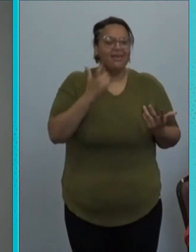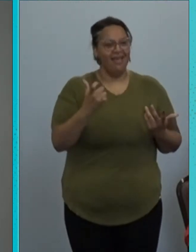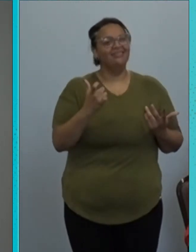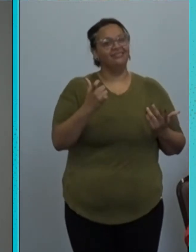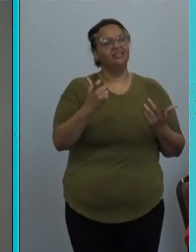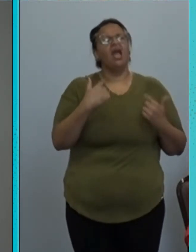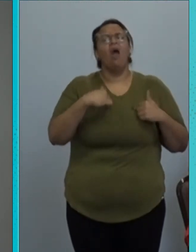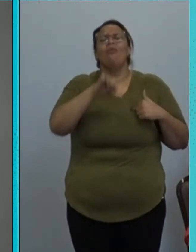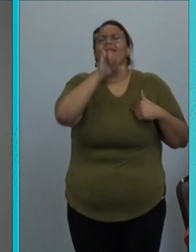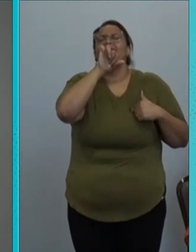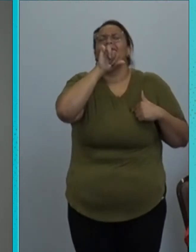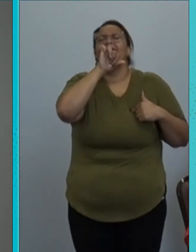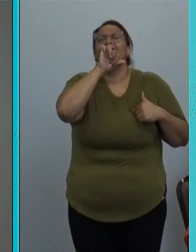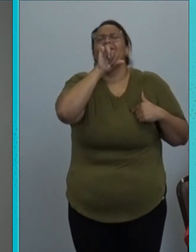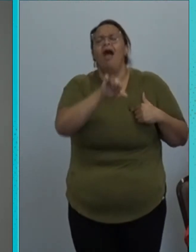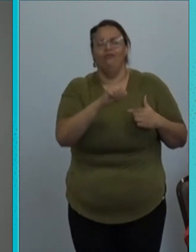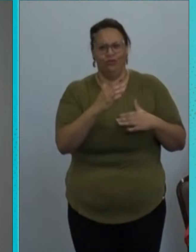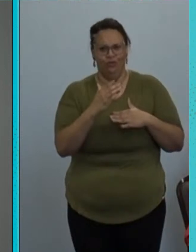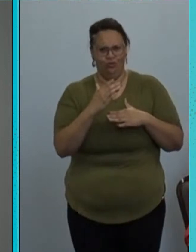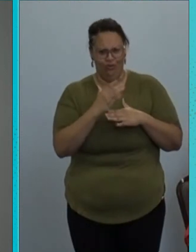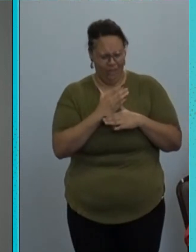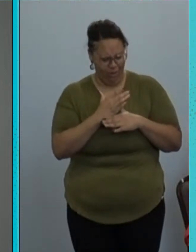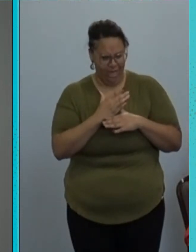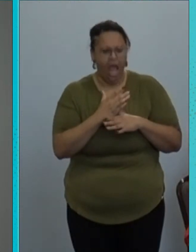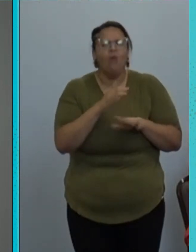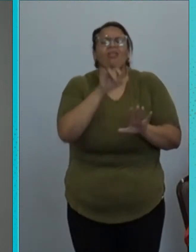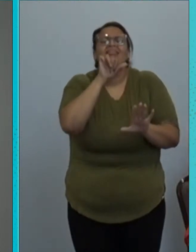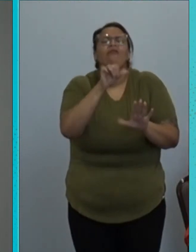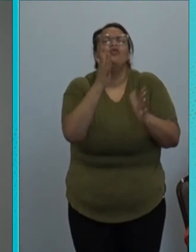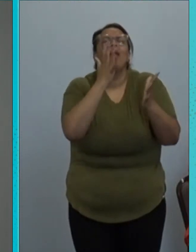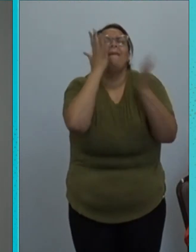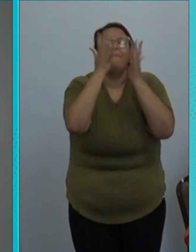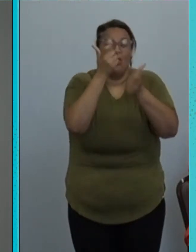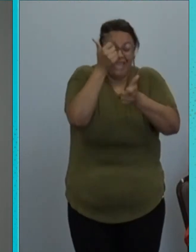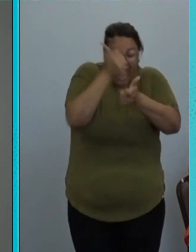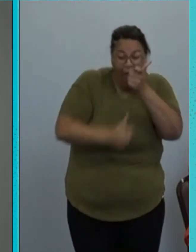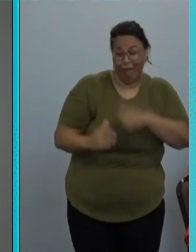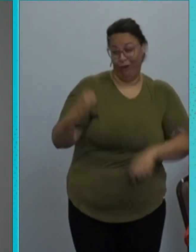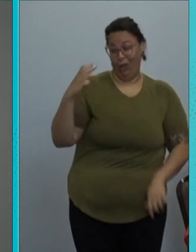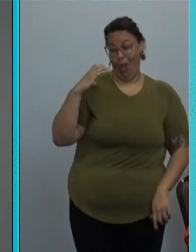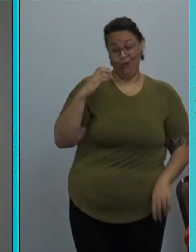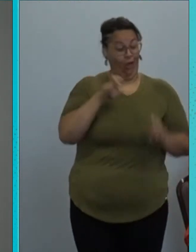would love to embarrass every single coach on this stage.